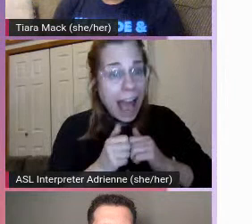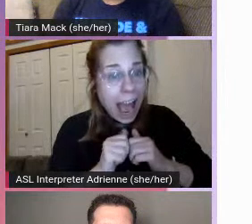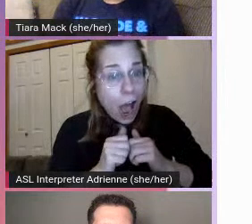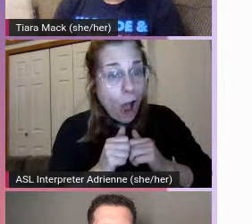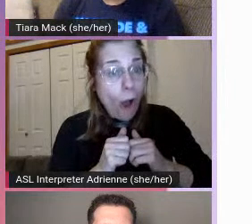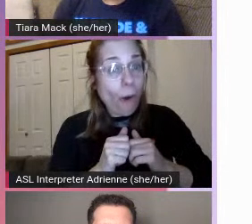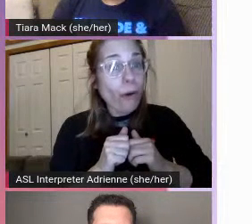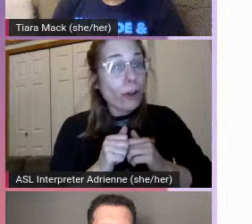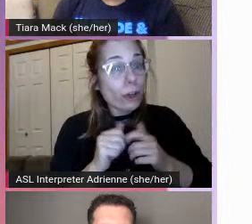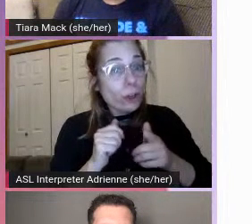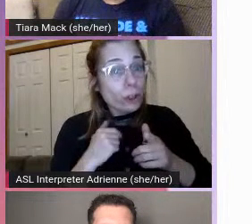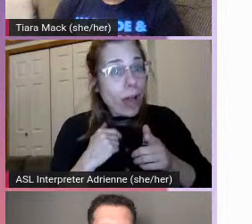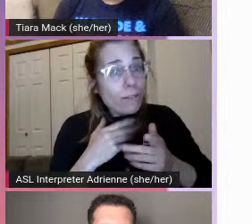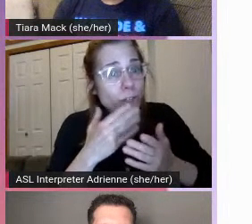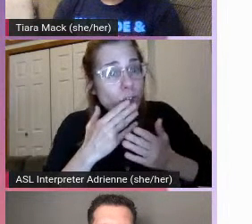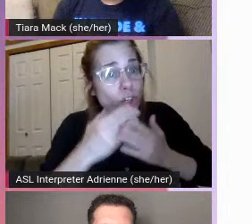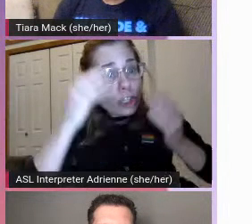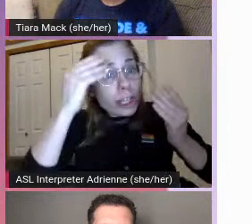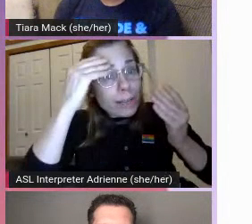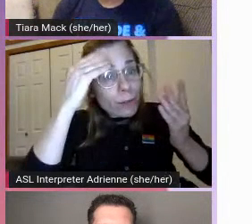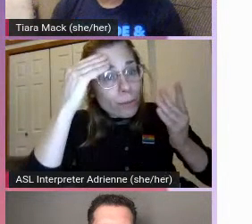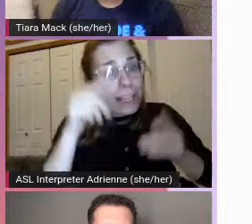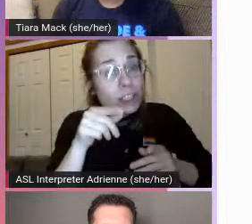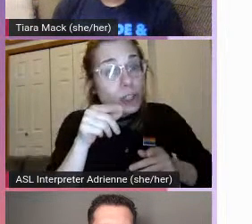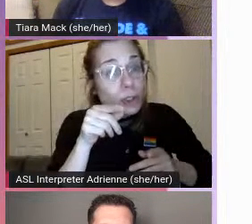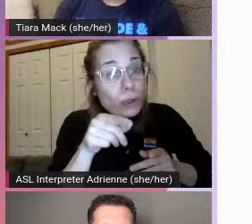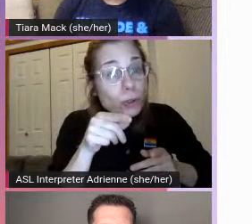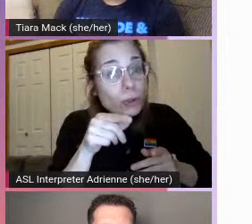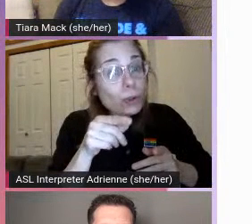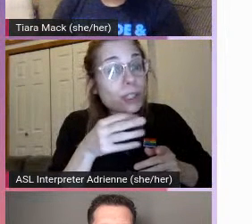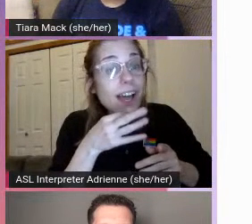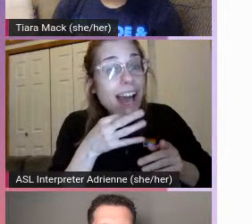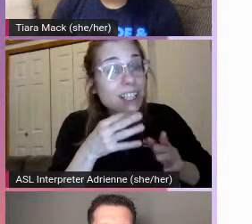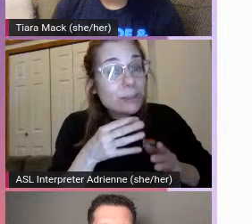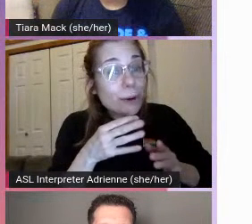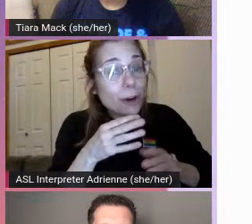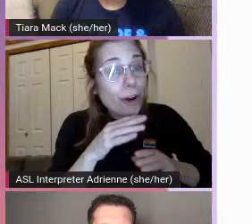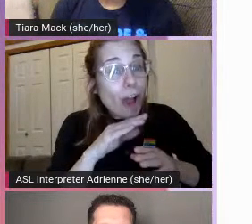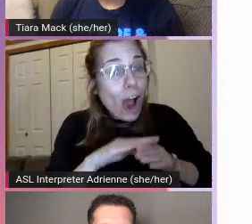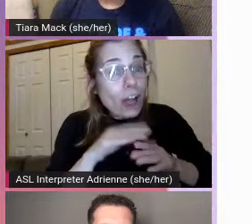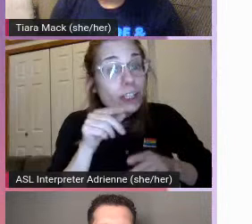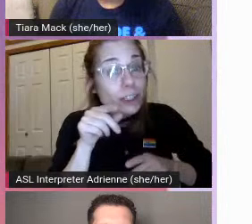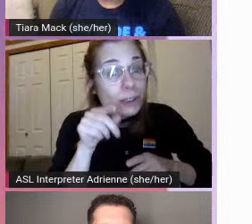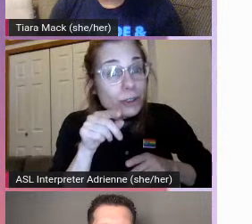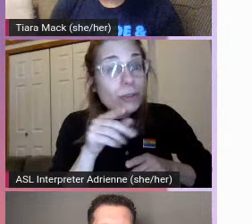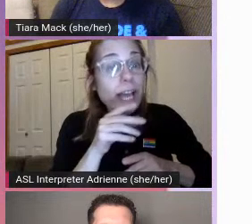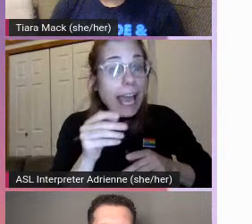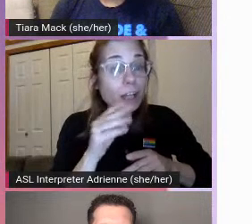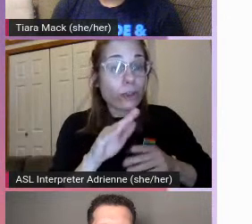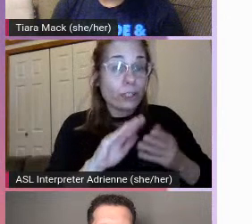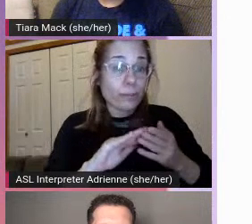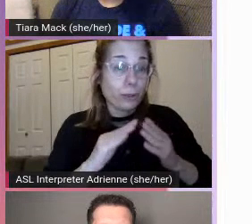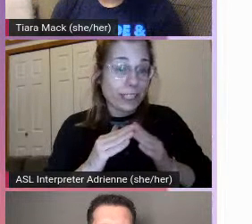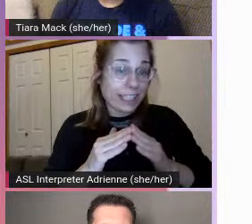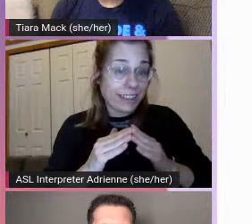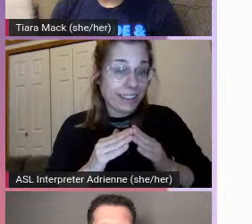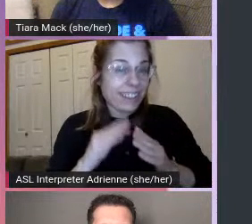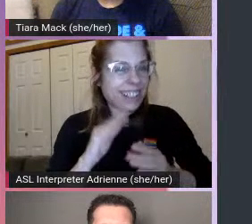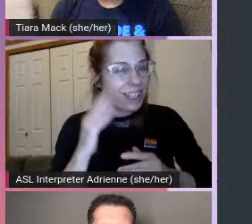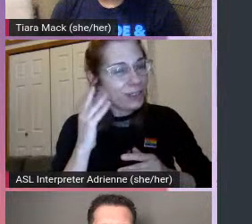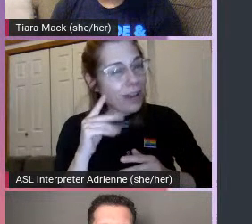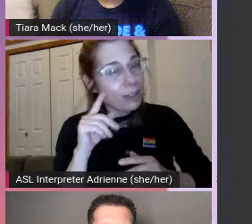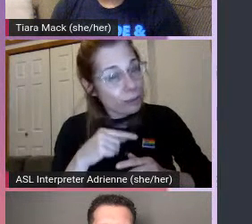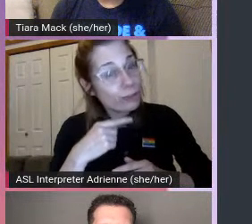expert on you and your community. This is why you should tell your story. Next slide, please.